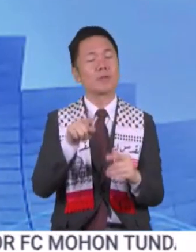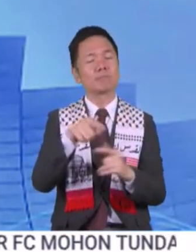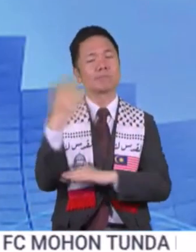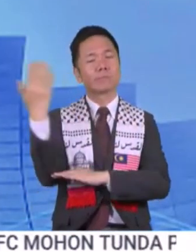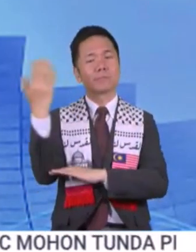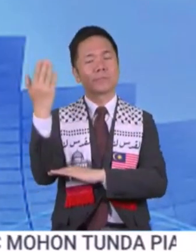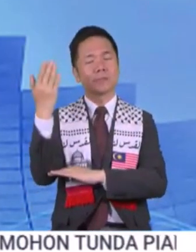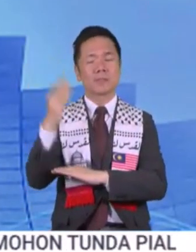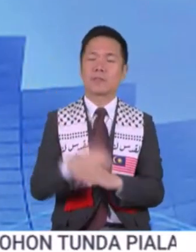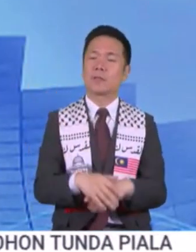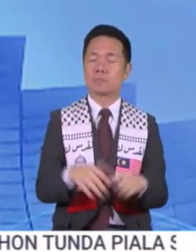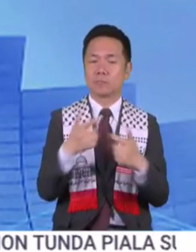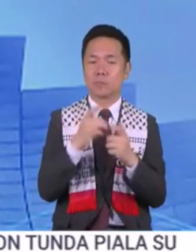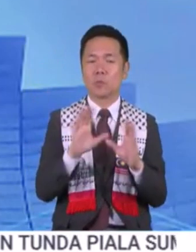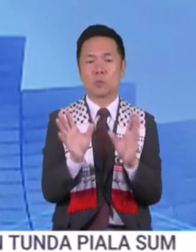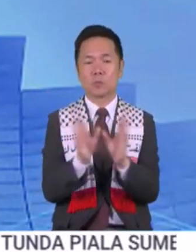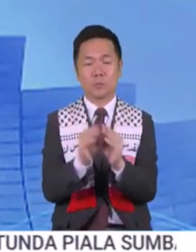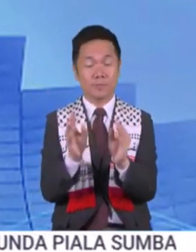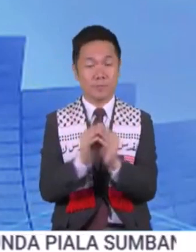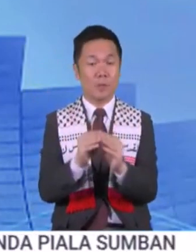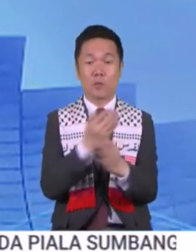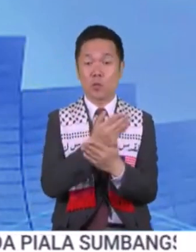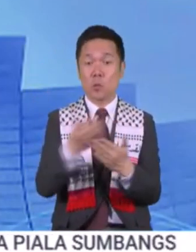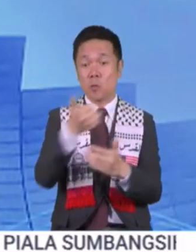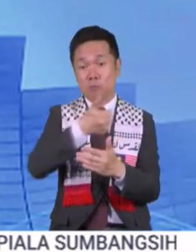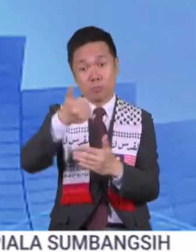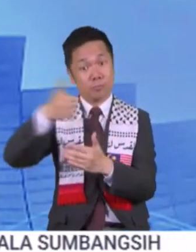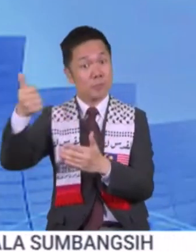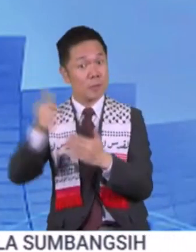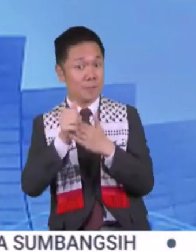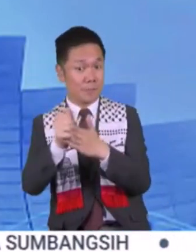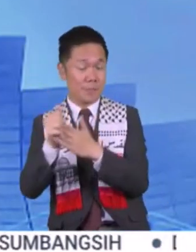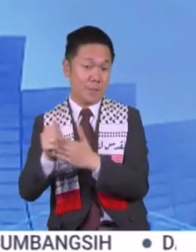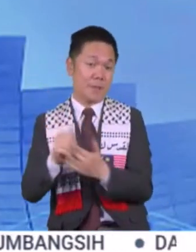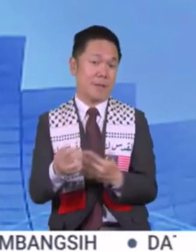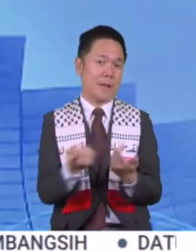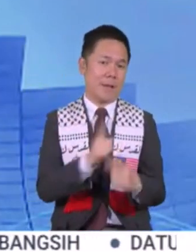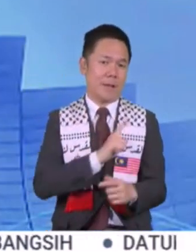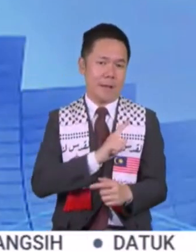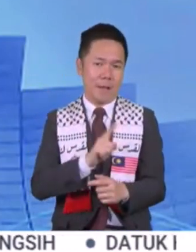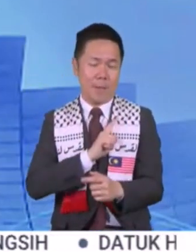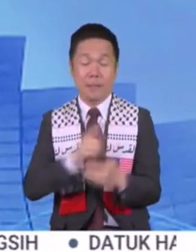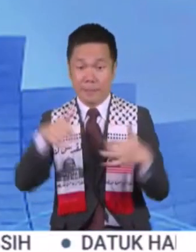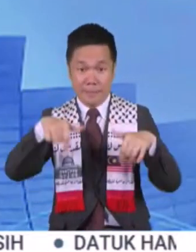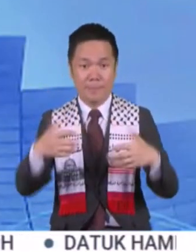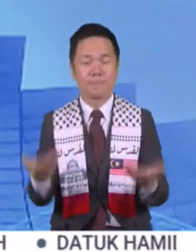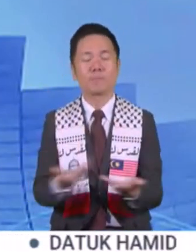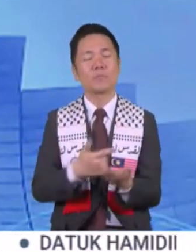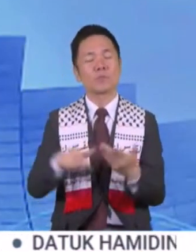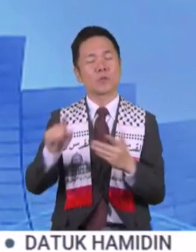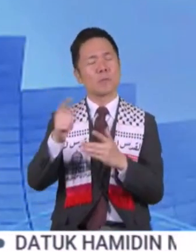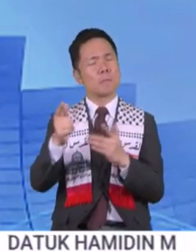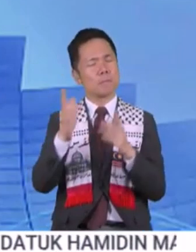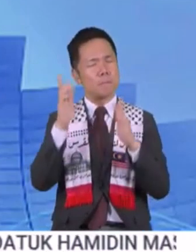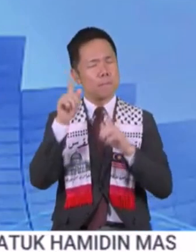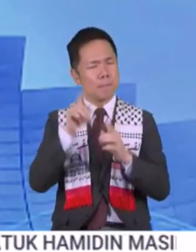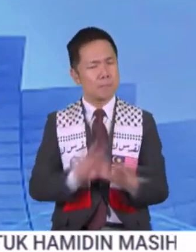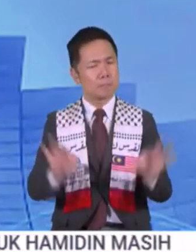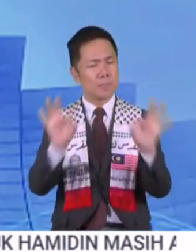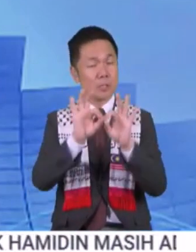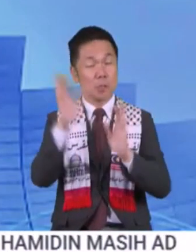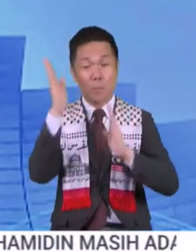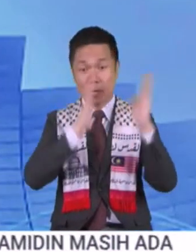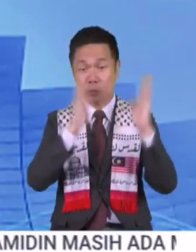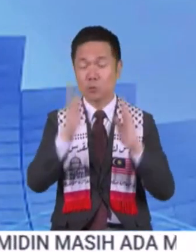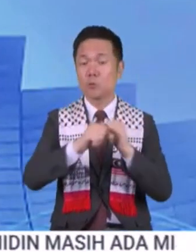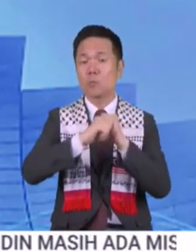pertama persidangan antarabangsa tokoh-tokoh agama, Perdana Menteri berkata adalah penting bagi Malaysia mempromosikan pemahaman mengenai